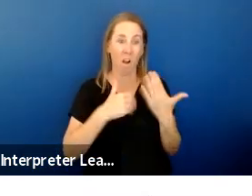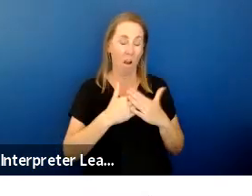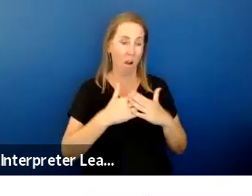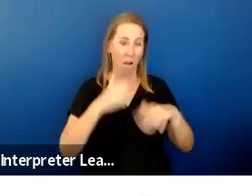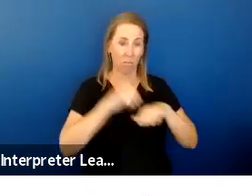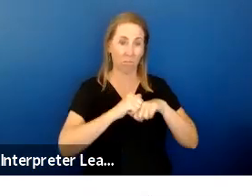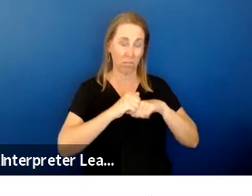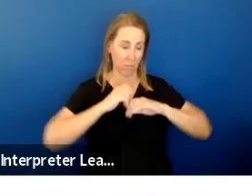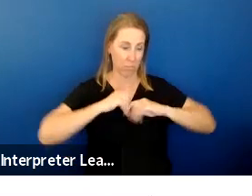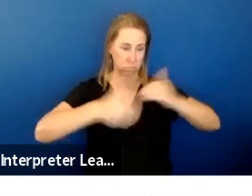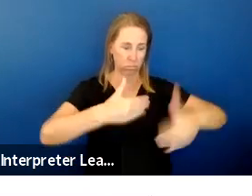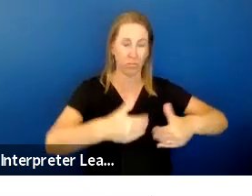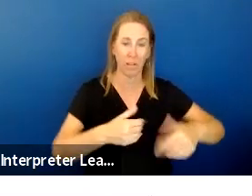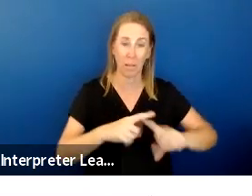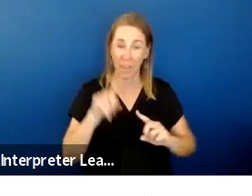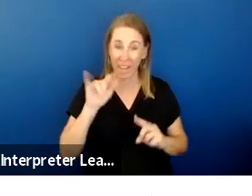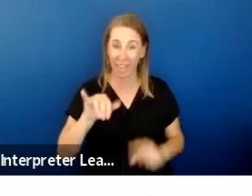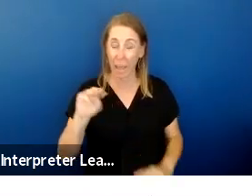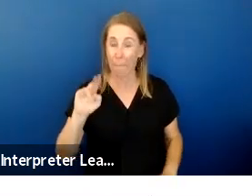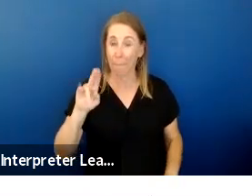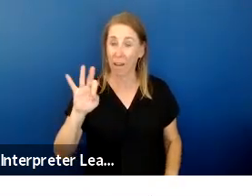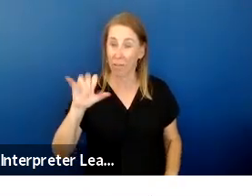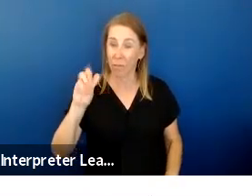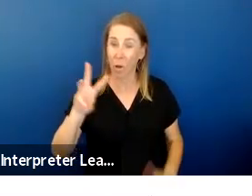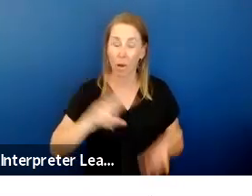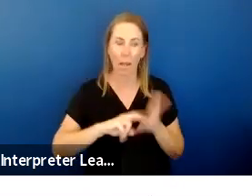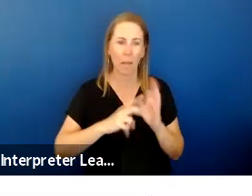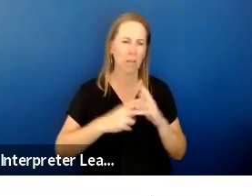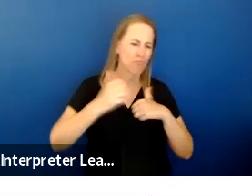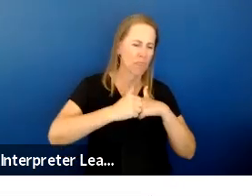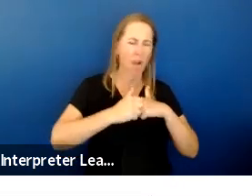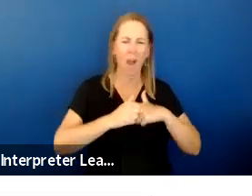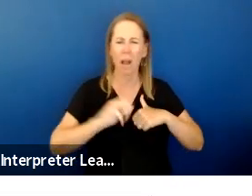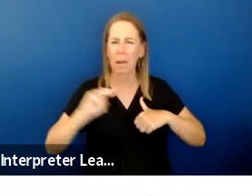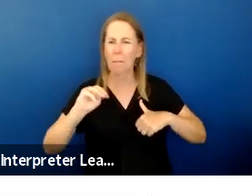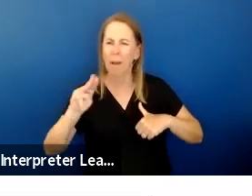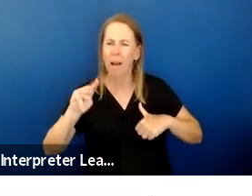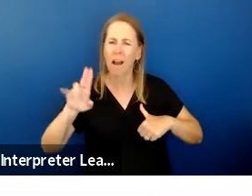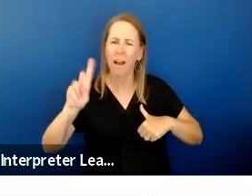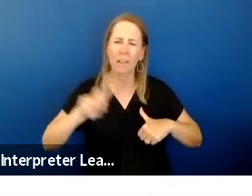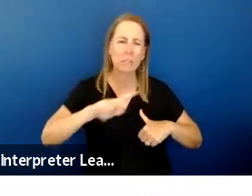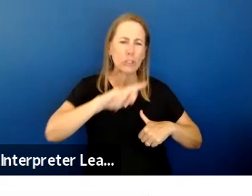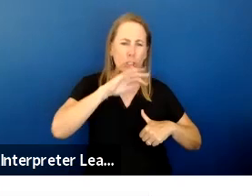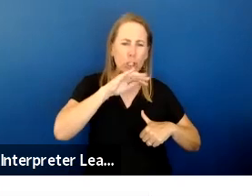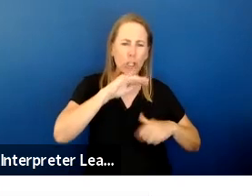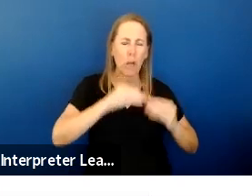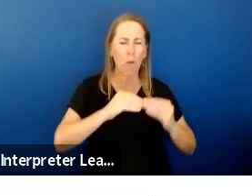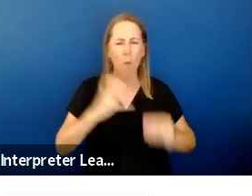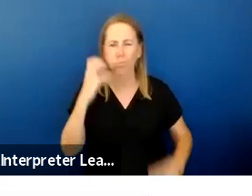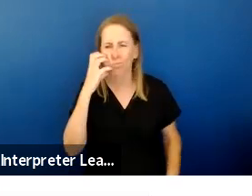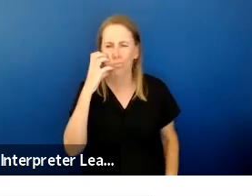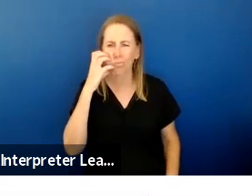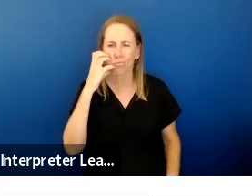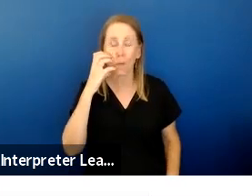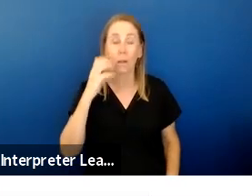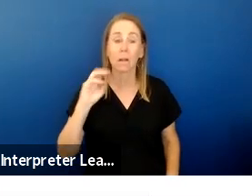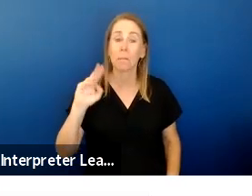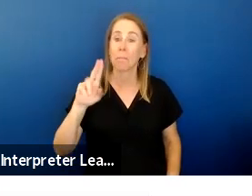Mudslides are debris flows of rock and mud and dirt that's thicker than a mud flow. So mudslides have been compared to